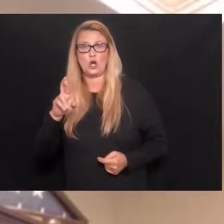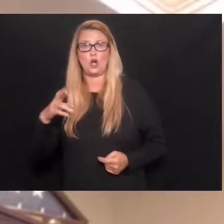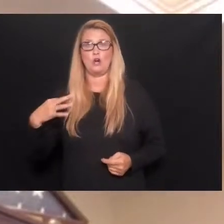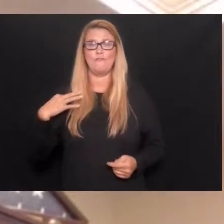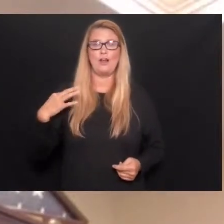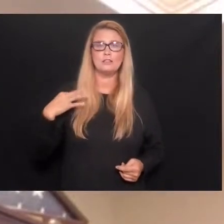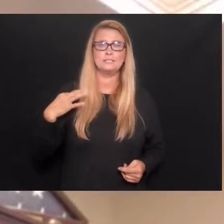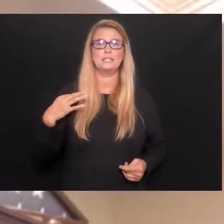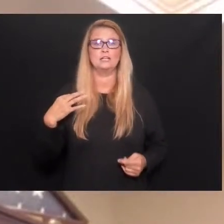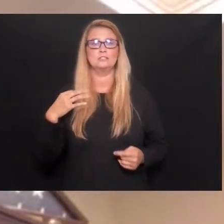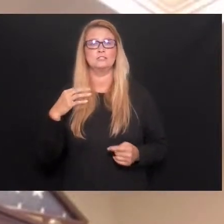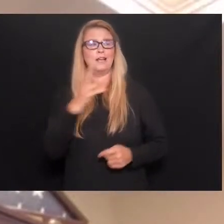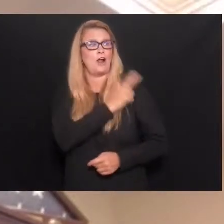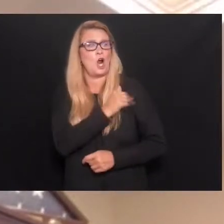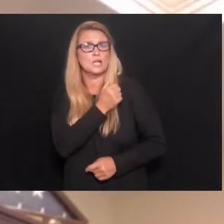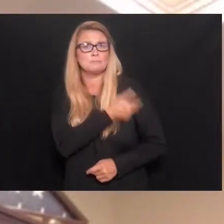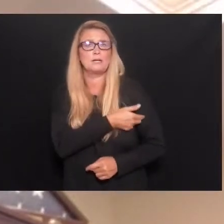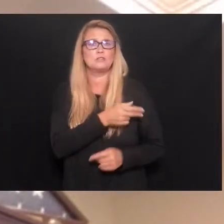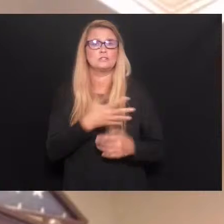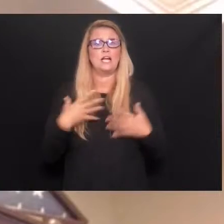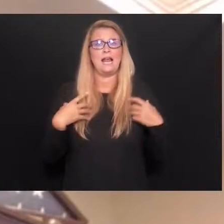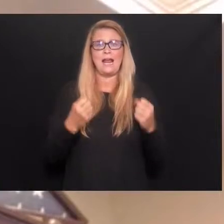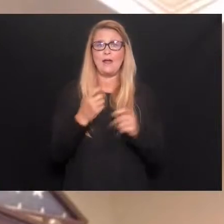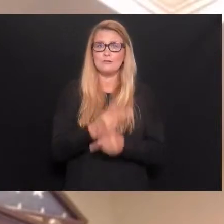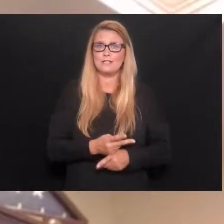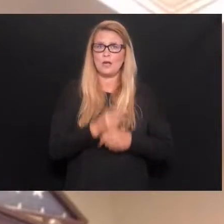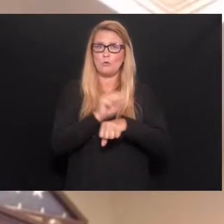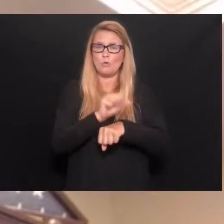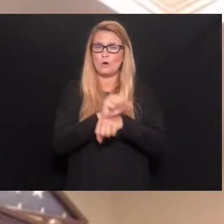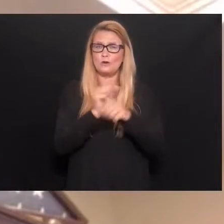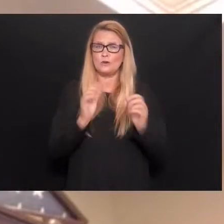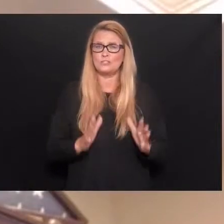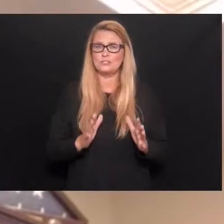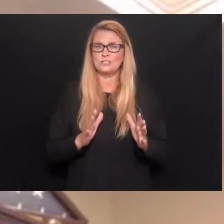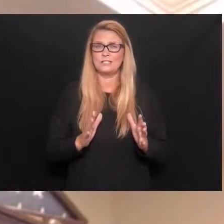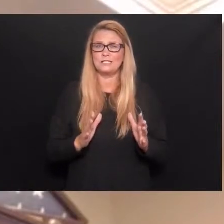and particularly our hospital and healthcare workers have been at this for